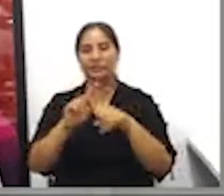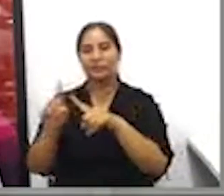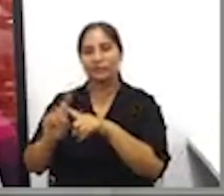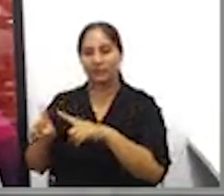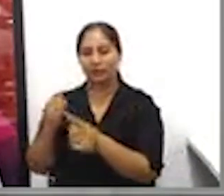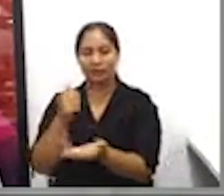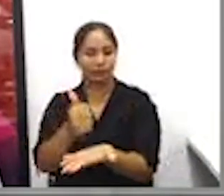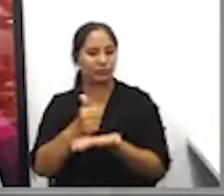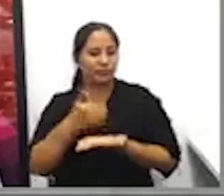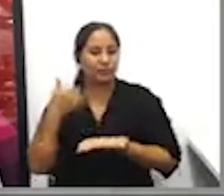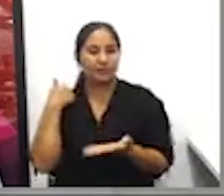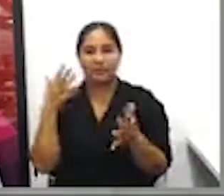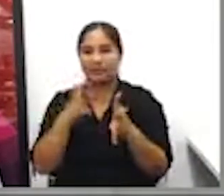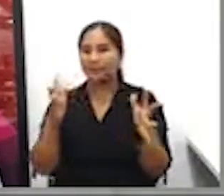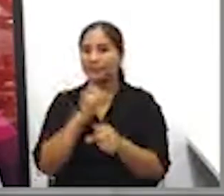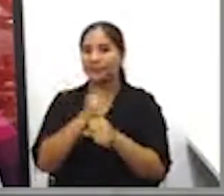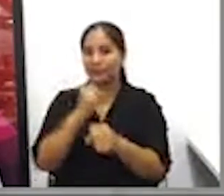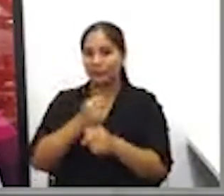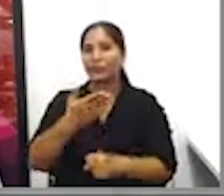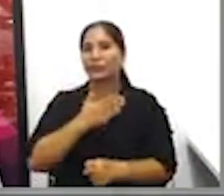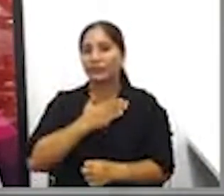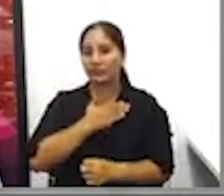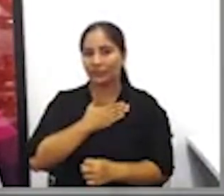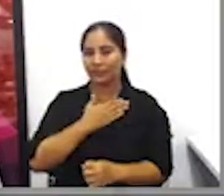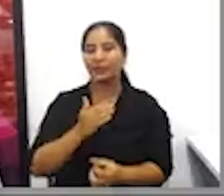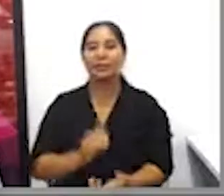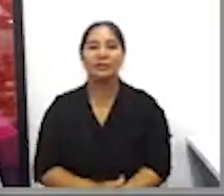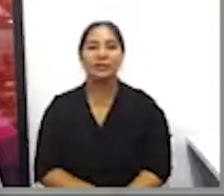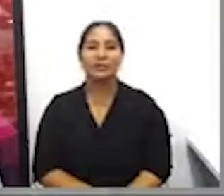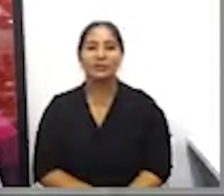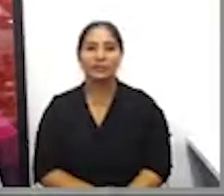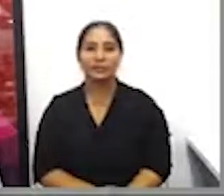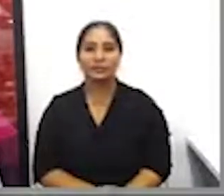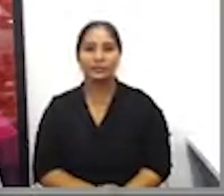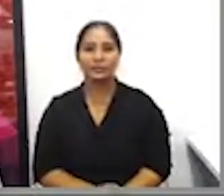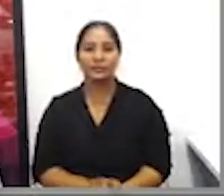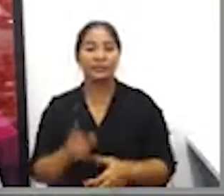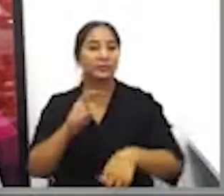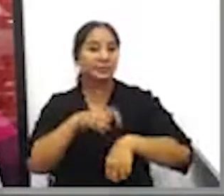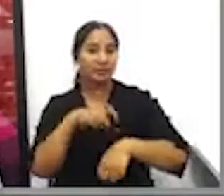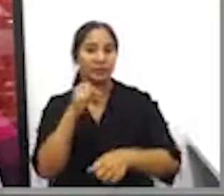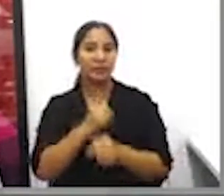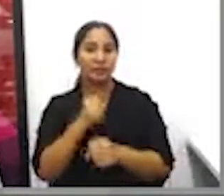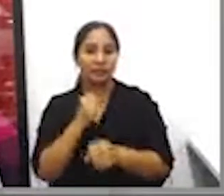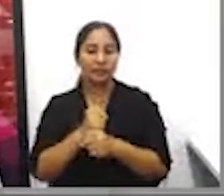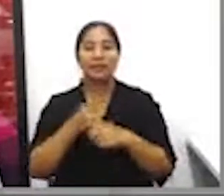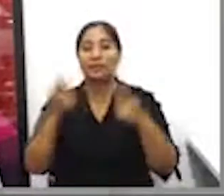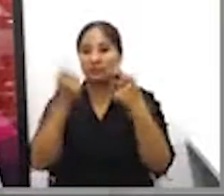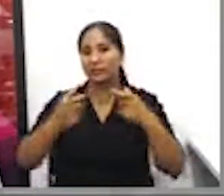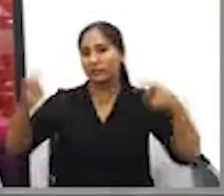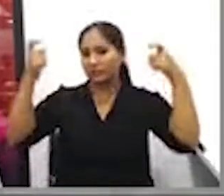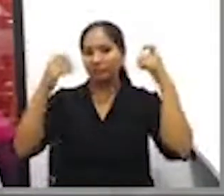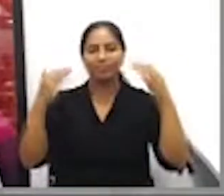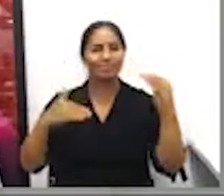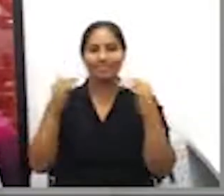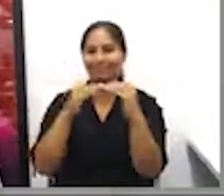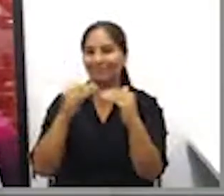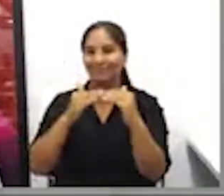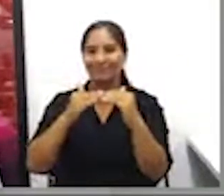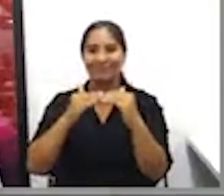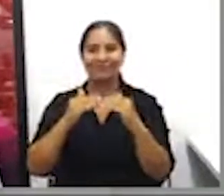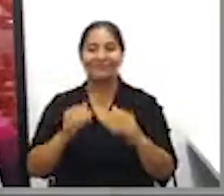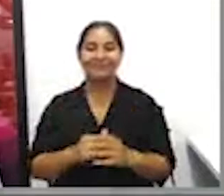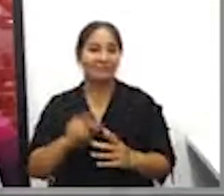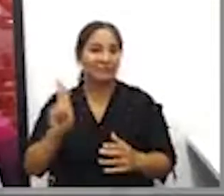Then I went into government, used the same set of skills. When I left after the Clinton administration, Madeleine Albright,